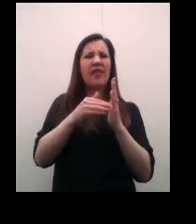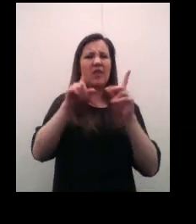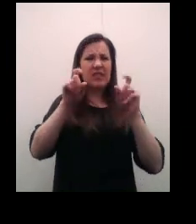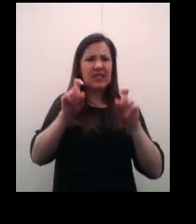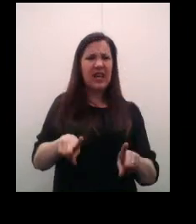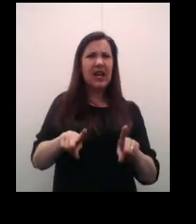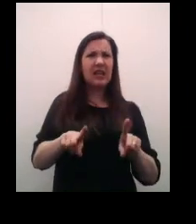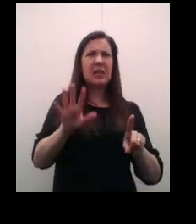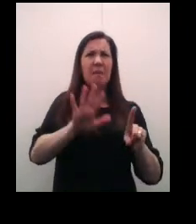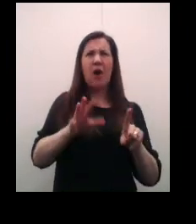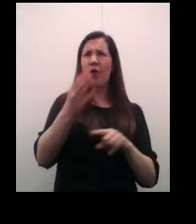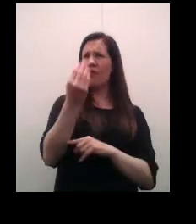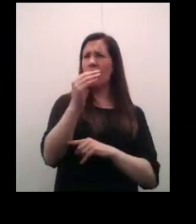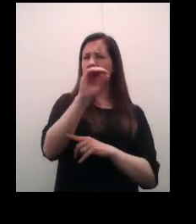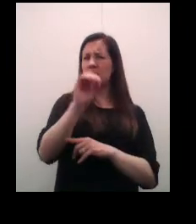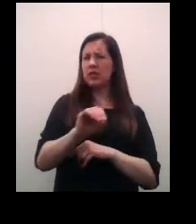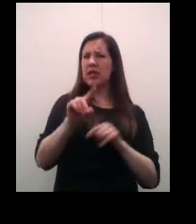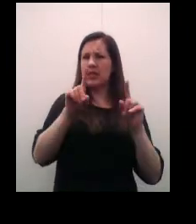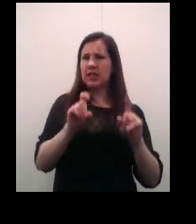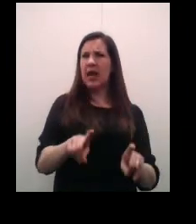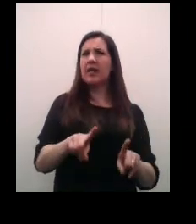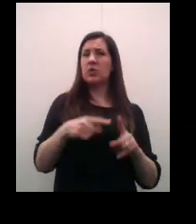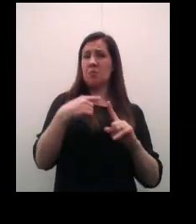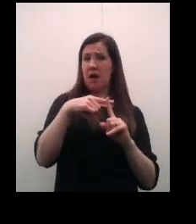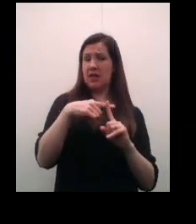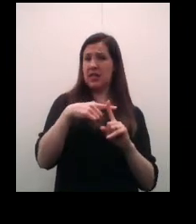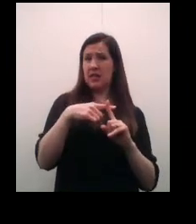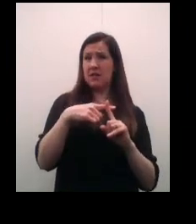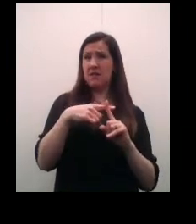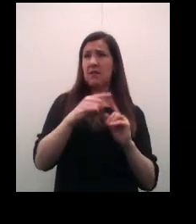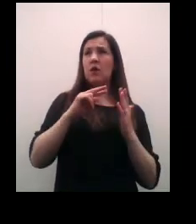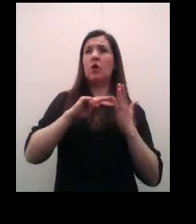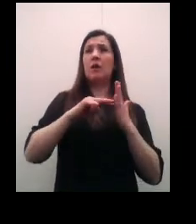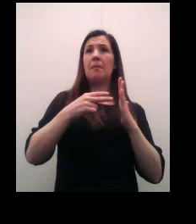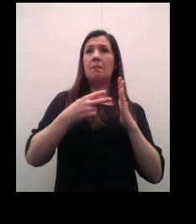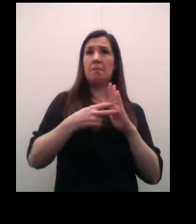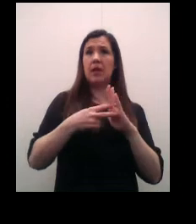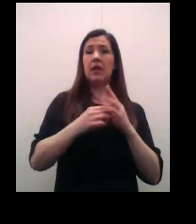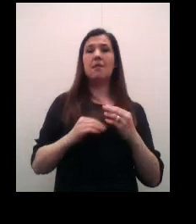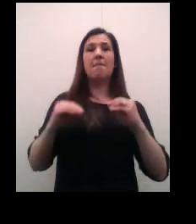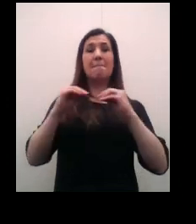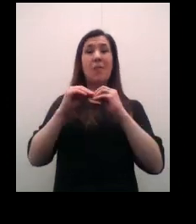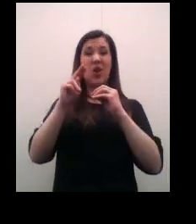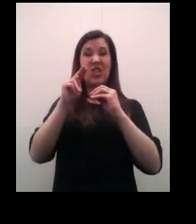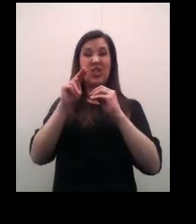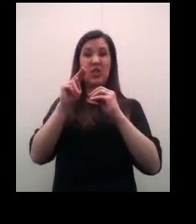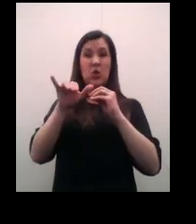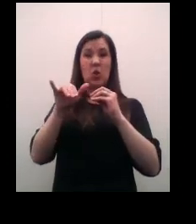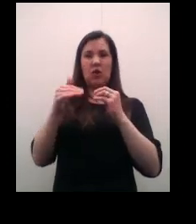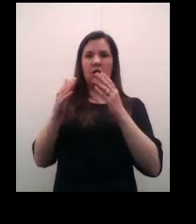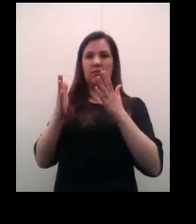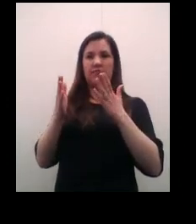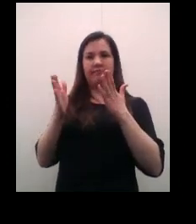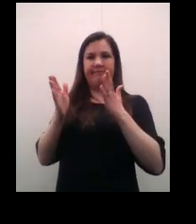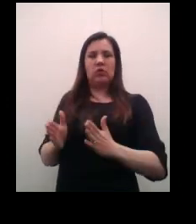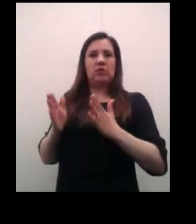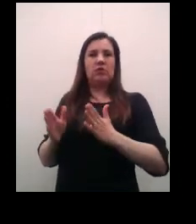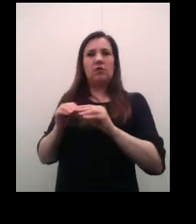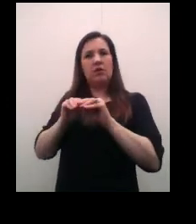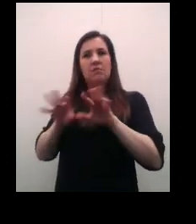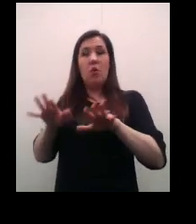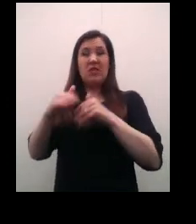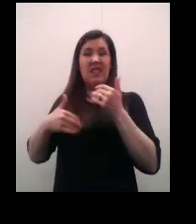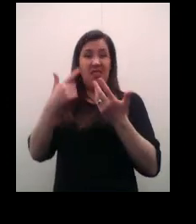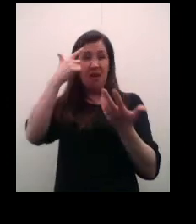about 14% of them came back positive, which could mean that far more New Yorkers have been exposed than previously thought. Have you or Dr.